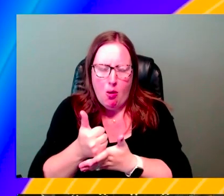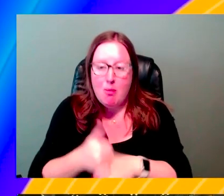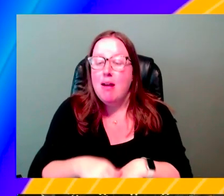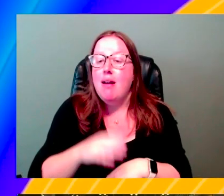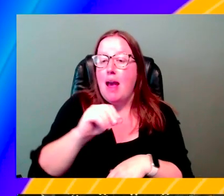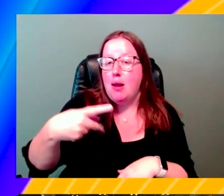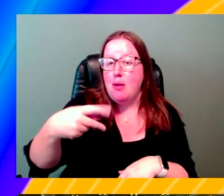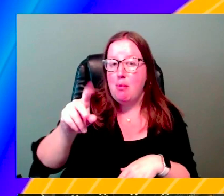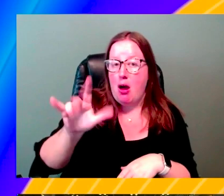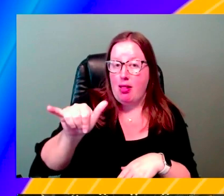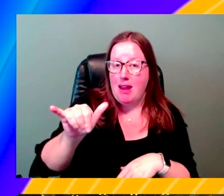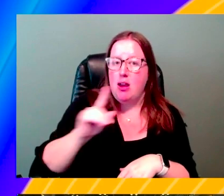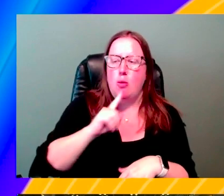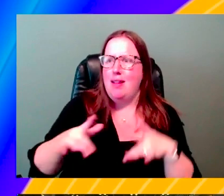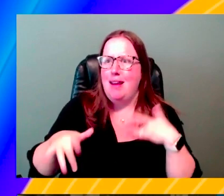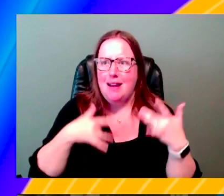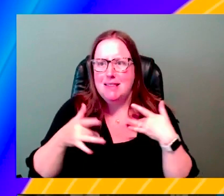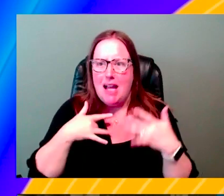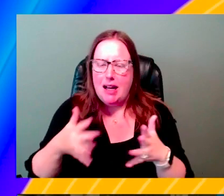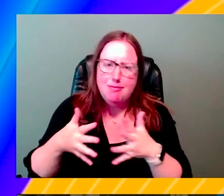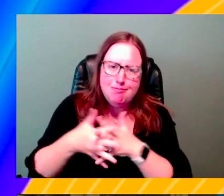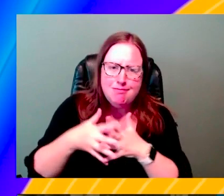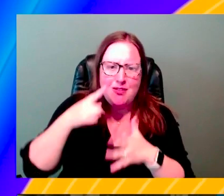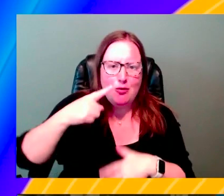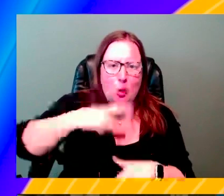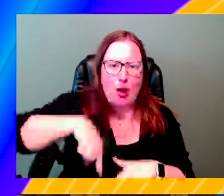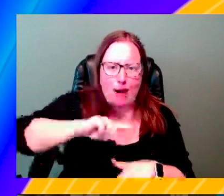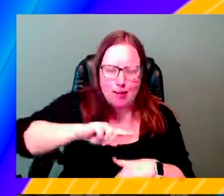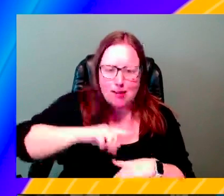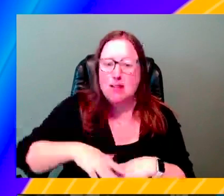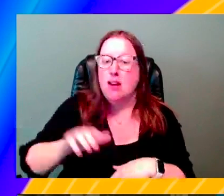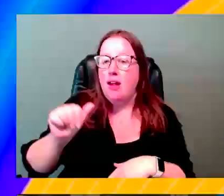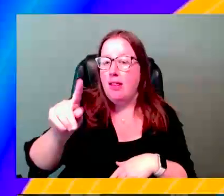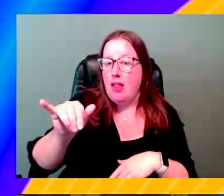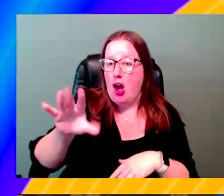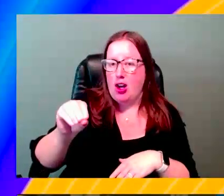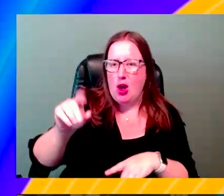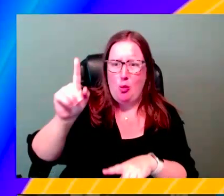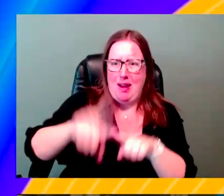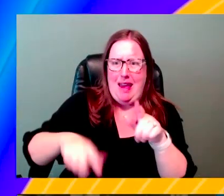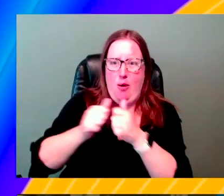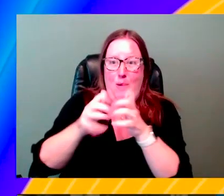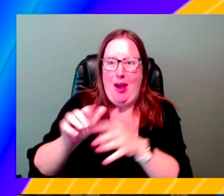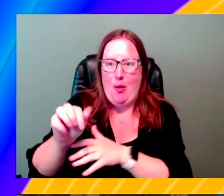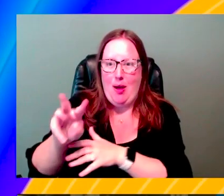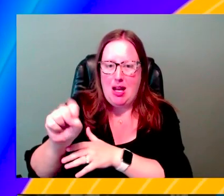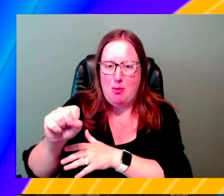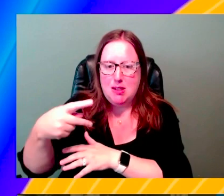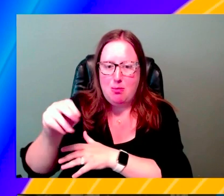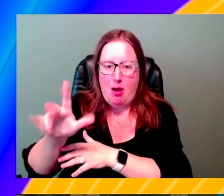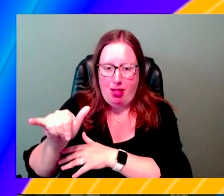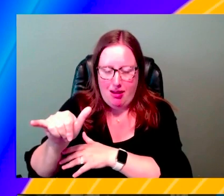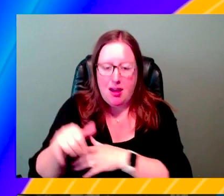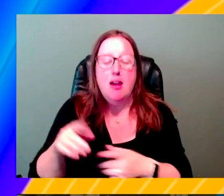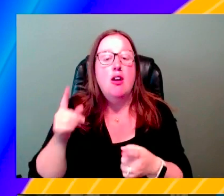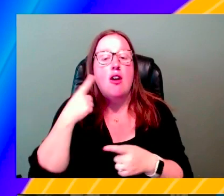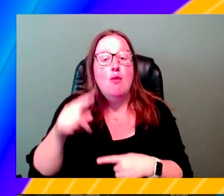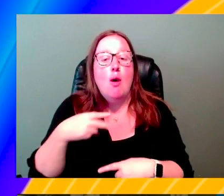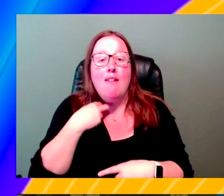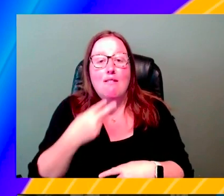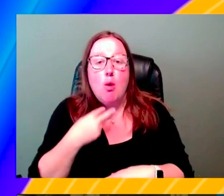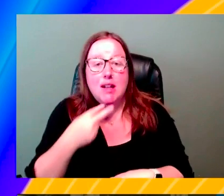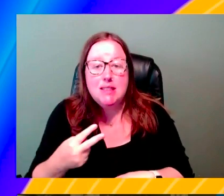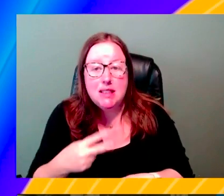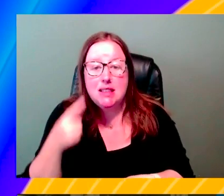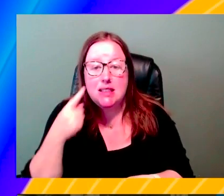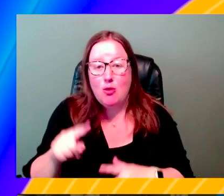most exciting integration for us. Cool. We couldn't have brought the audio feature to life without AWS Poly. To generate voices on our own as a small startup would have